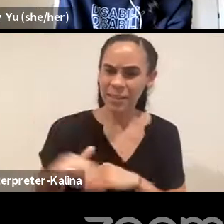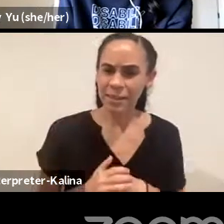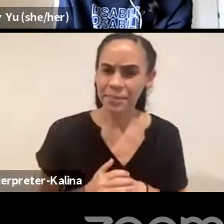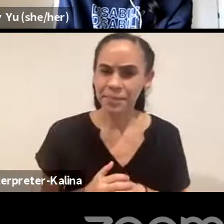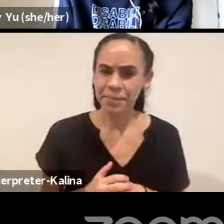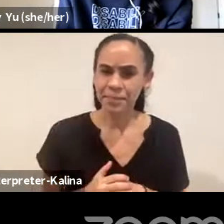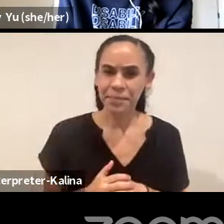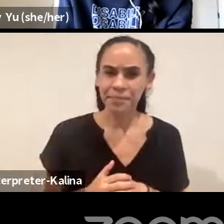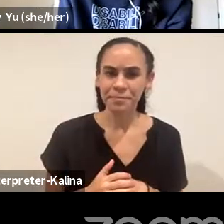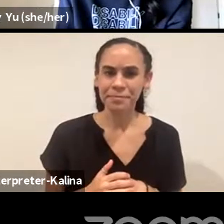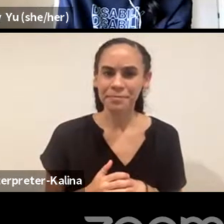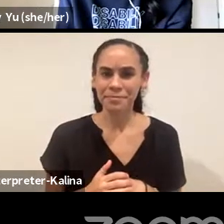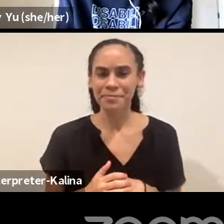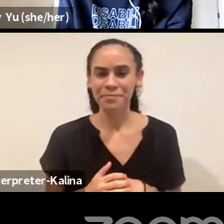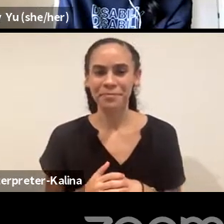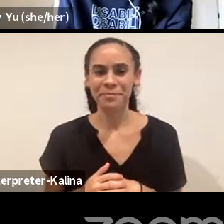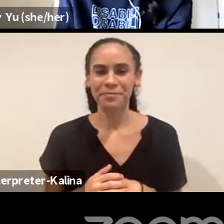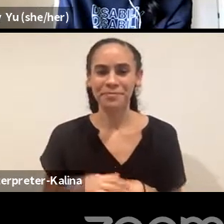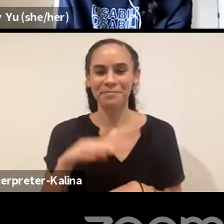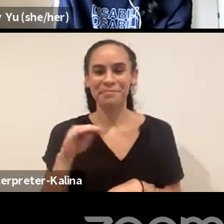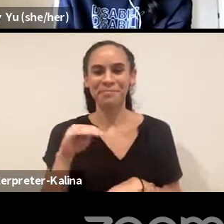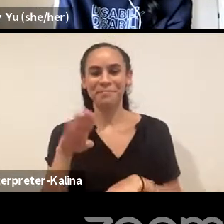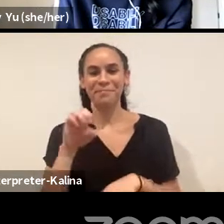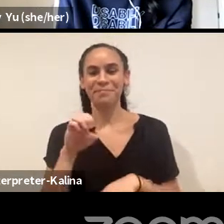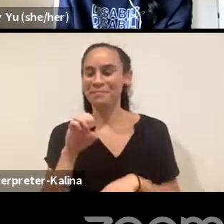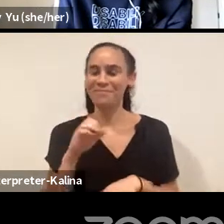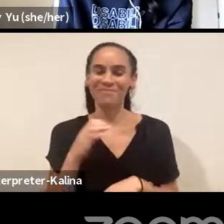You all are amazing.